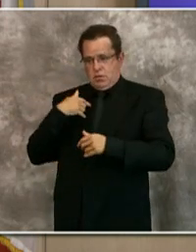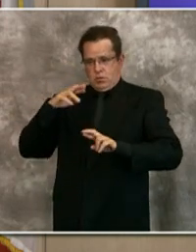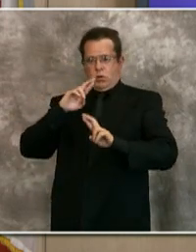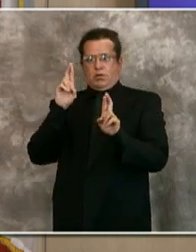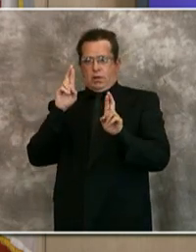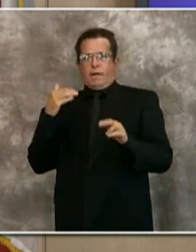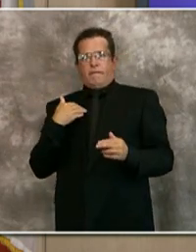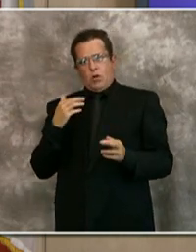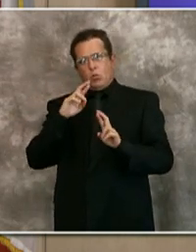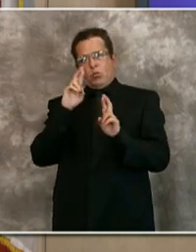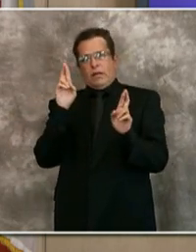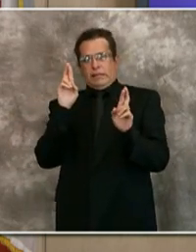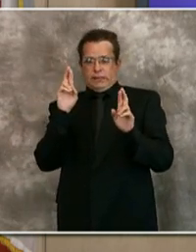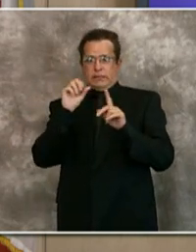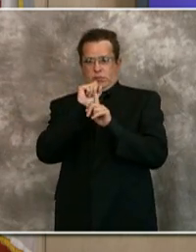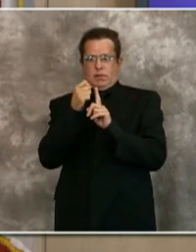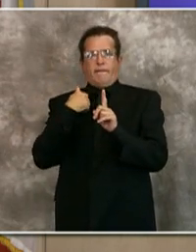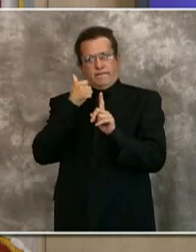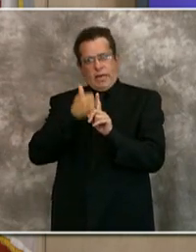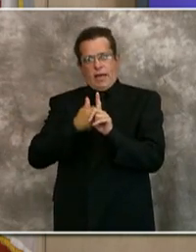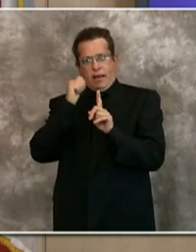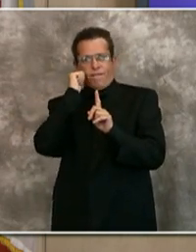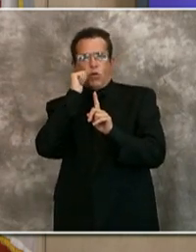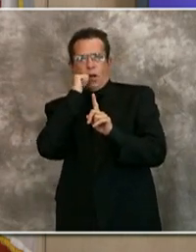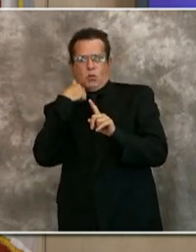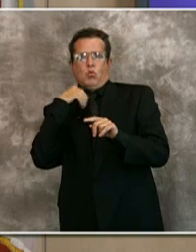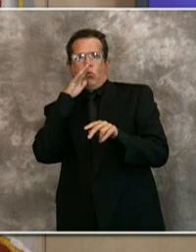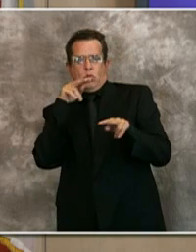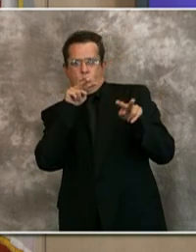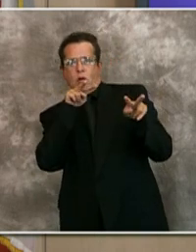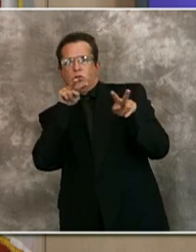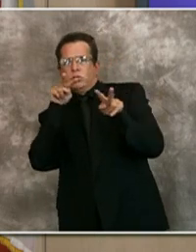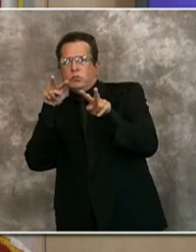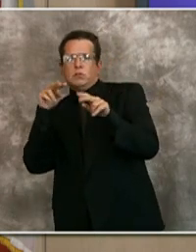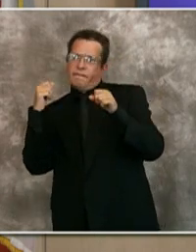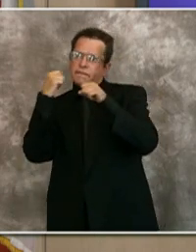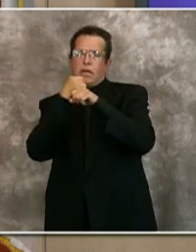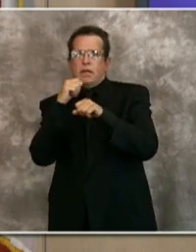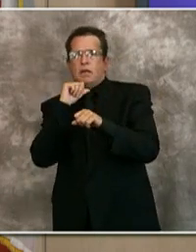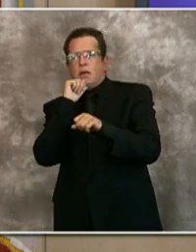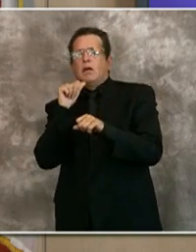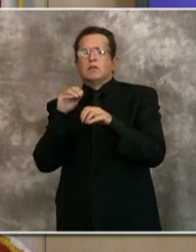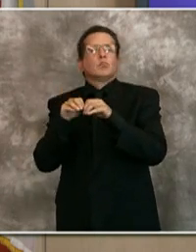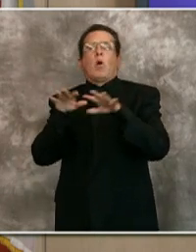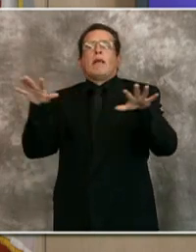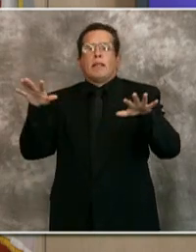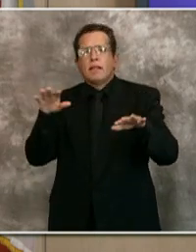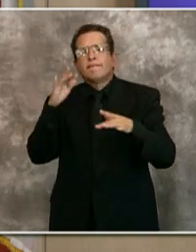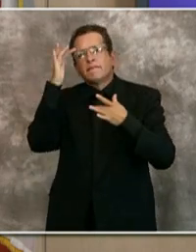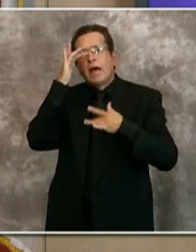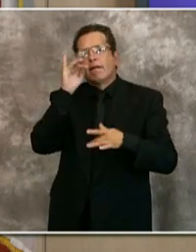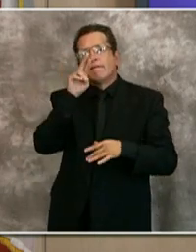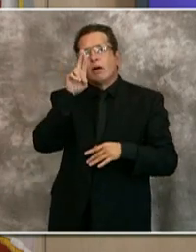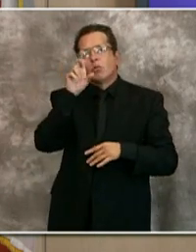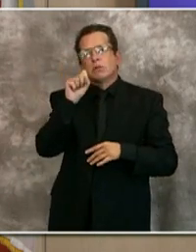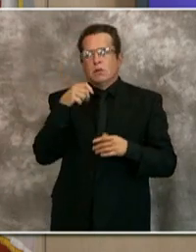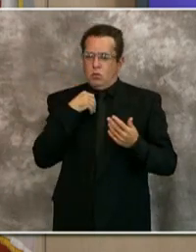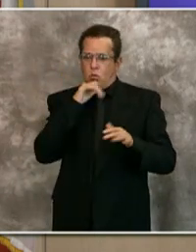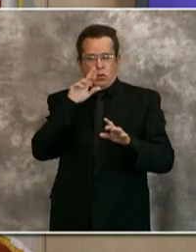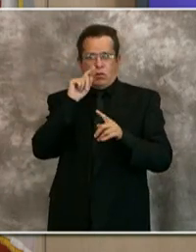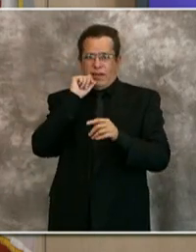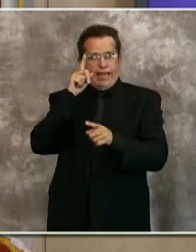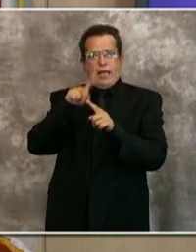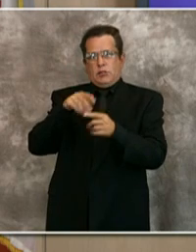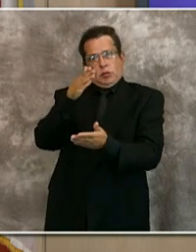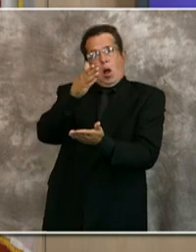need. And now we're in a situation where every single day we will collectively fight the spread of coronavirus. Not to stop the spread, but to